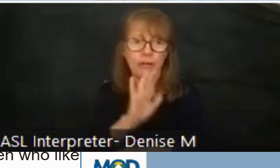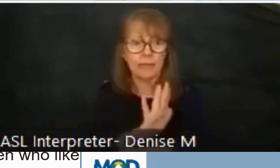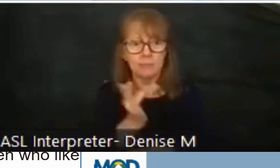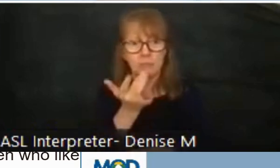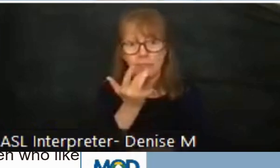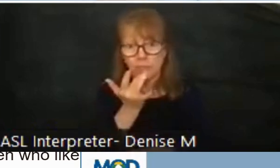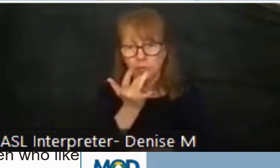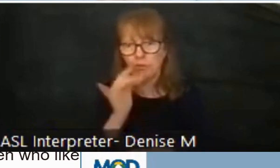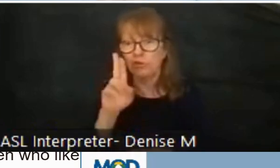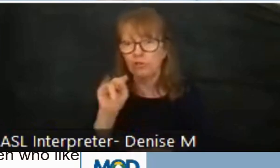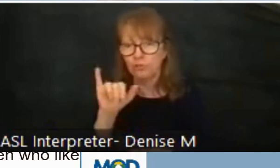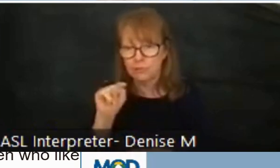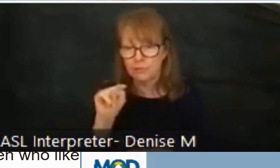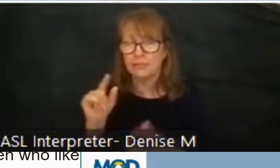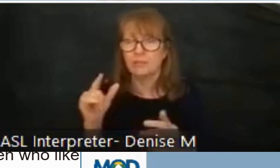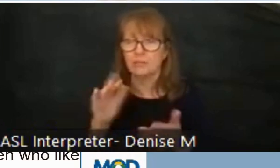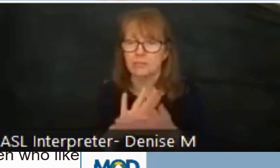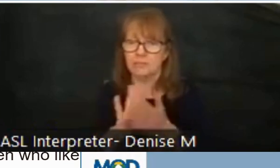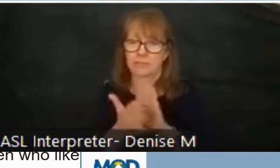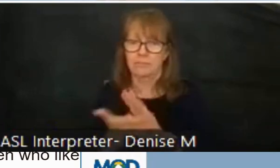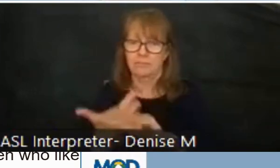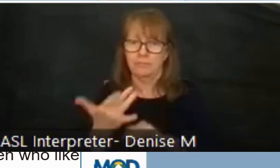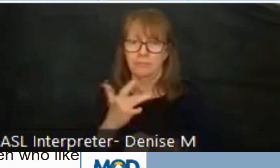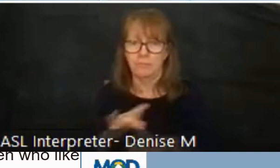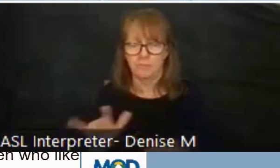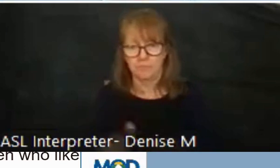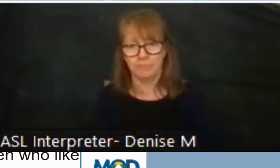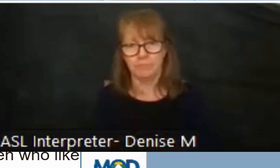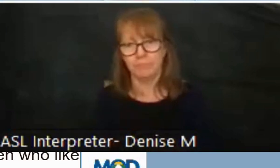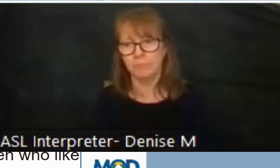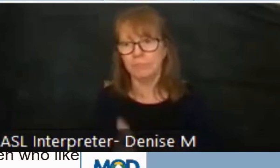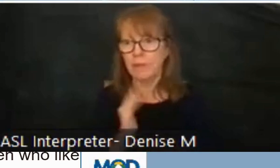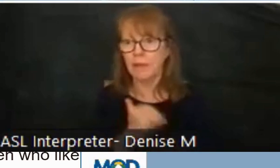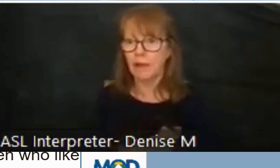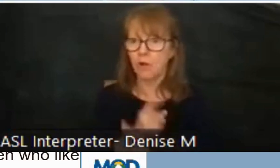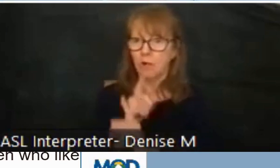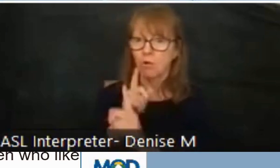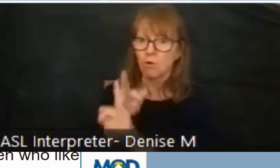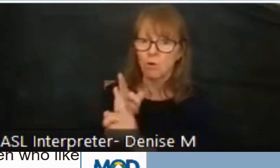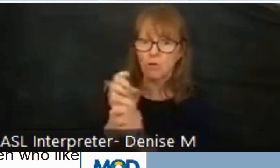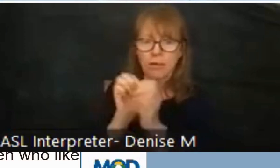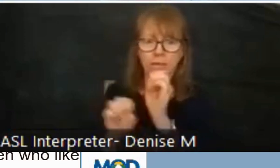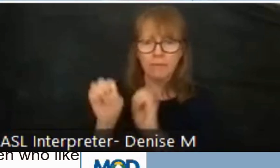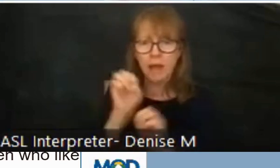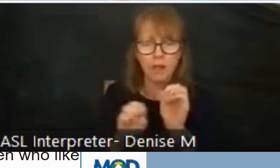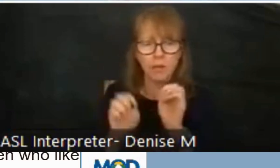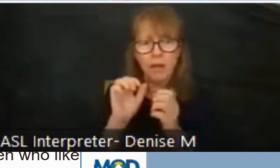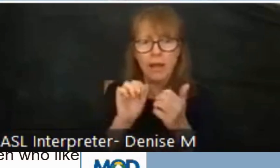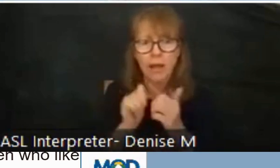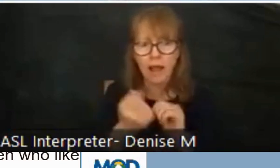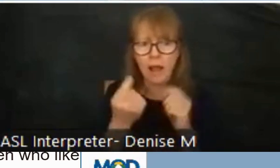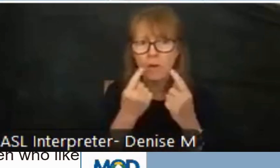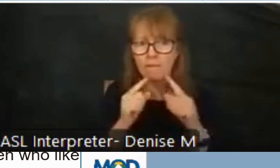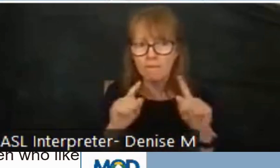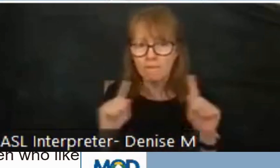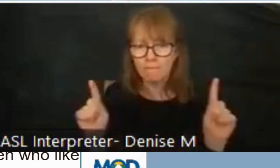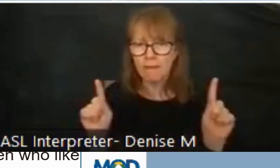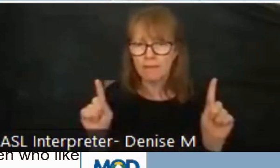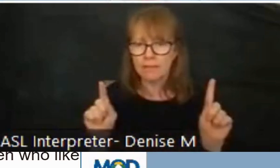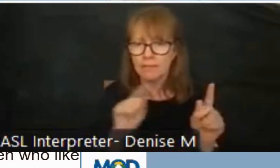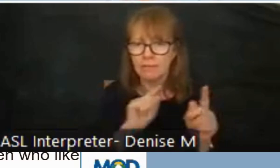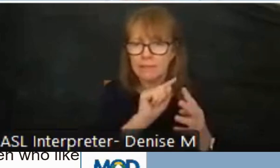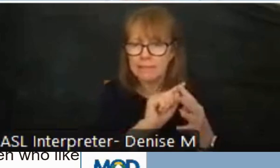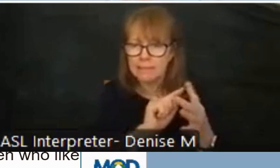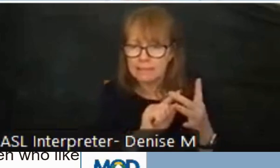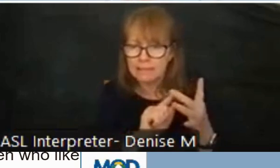So our aim is to evaluate how effective each of those solutions is going to be and get specific about the aspects